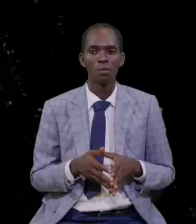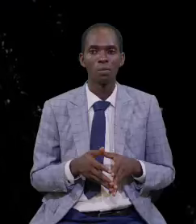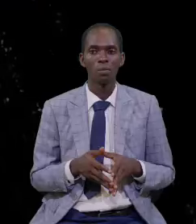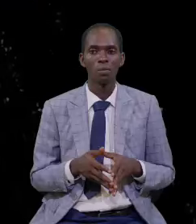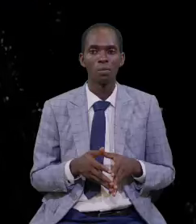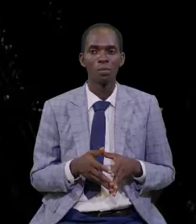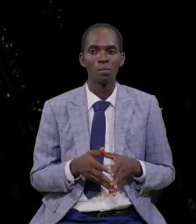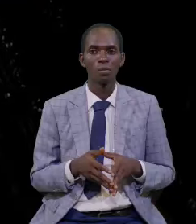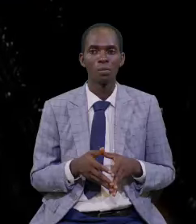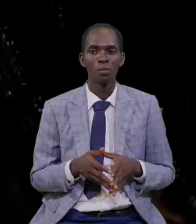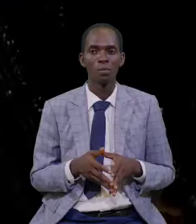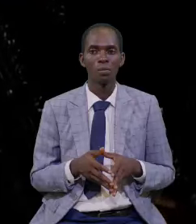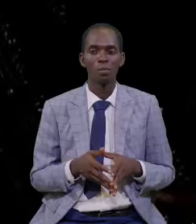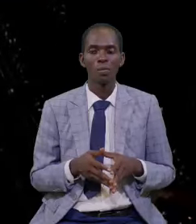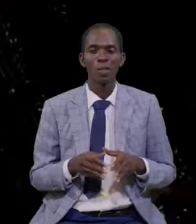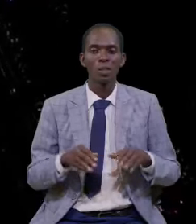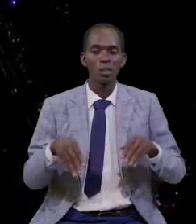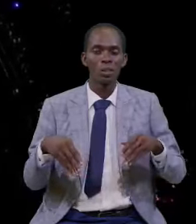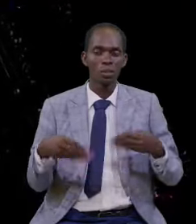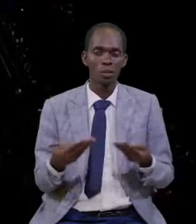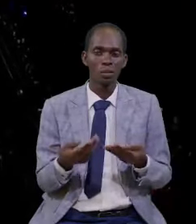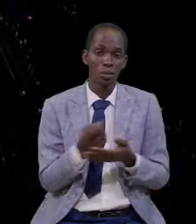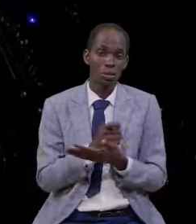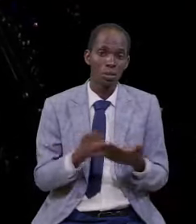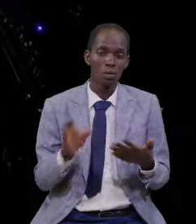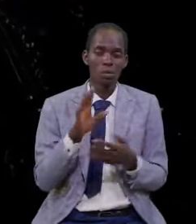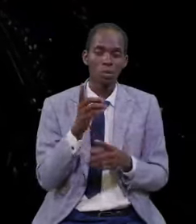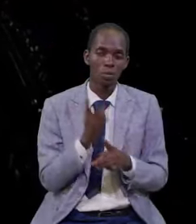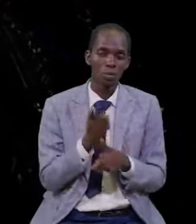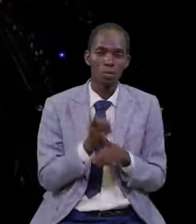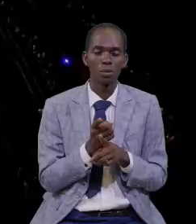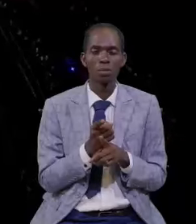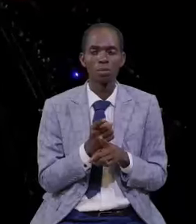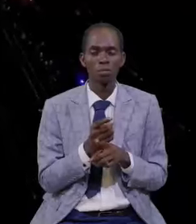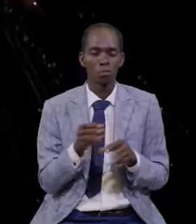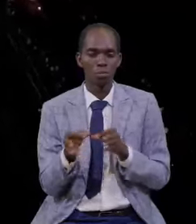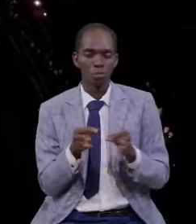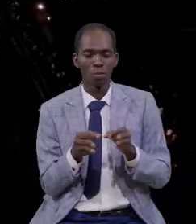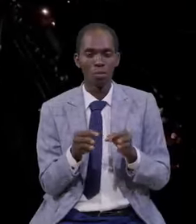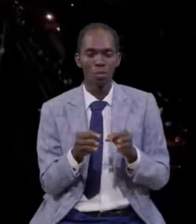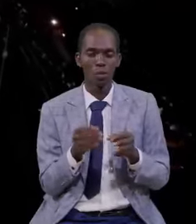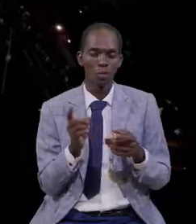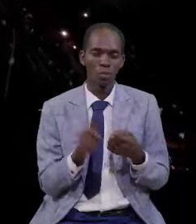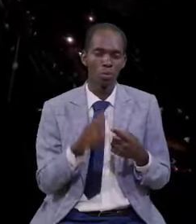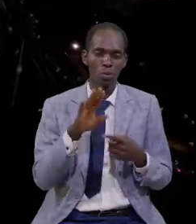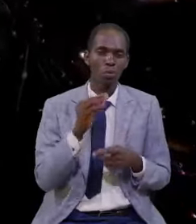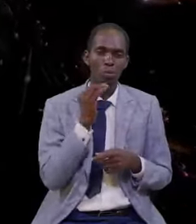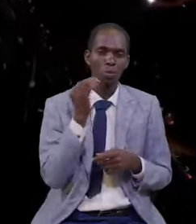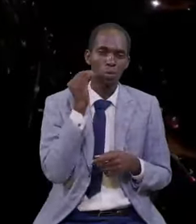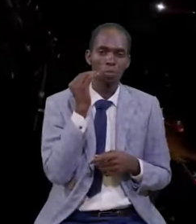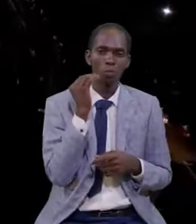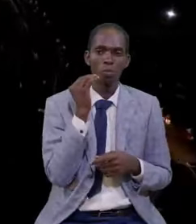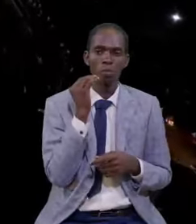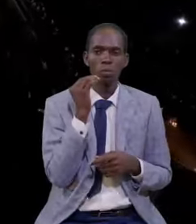give the correct description, our converse, is to help you. It's so that we